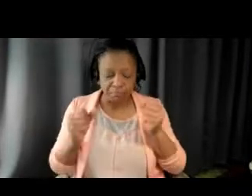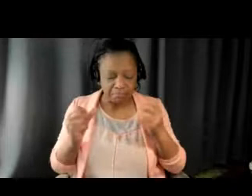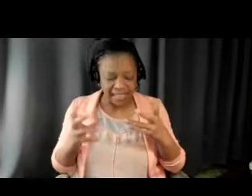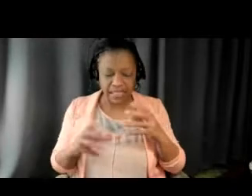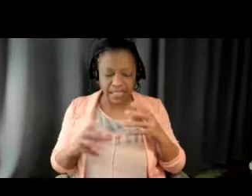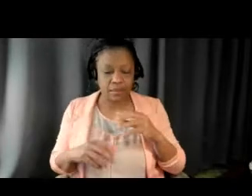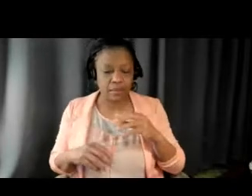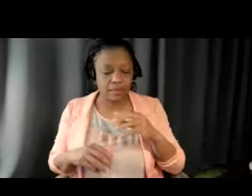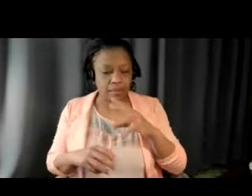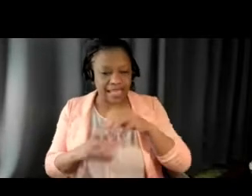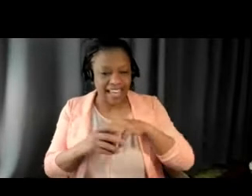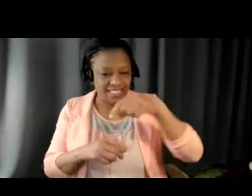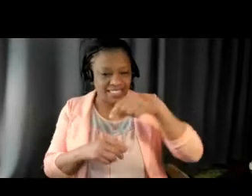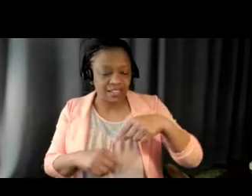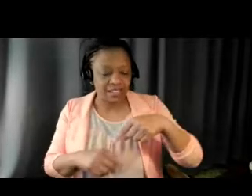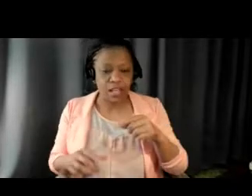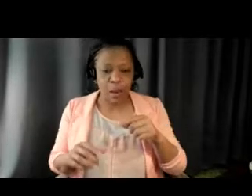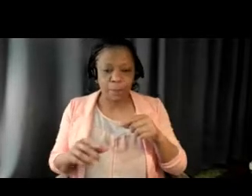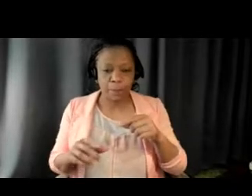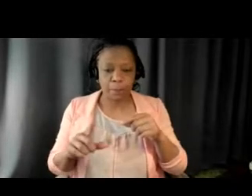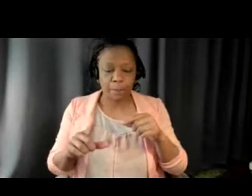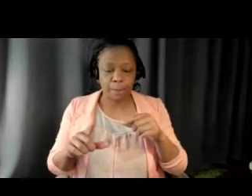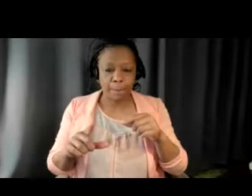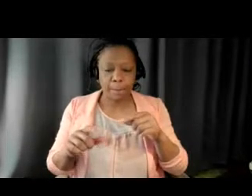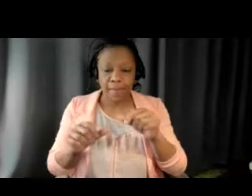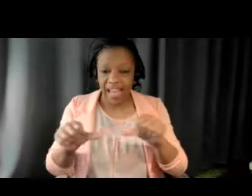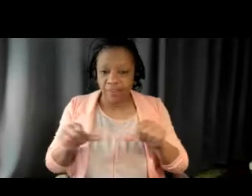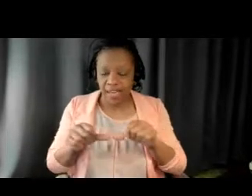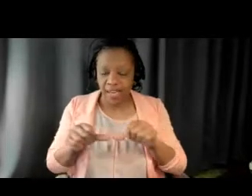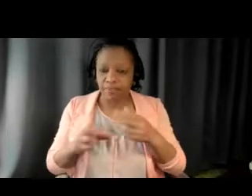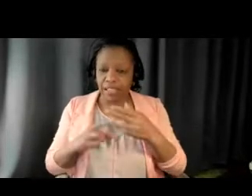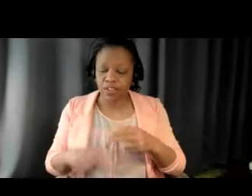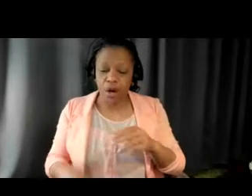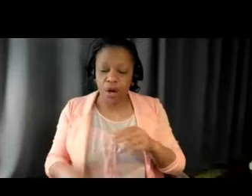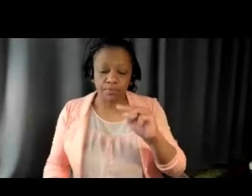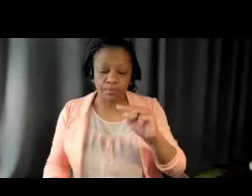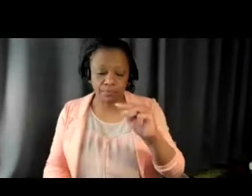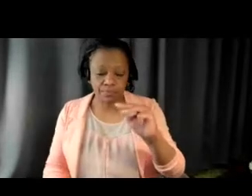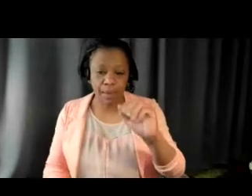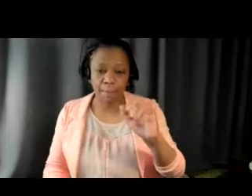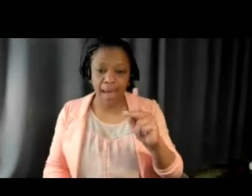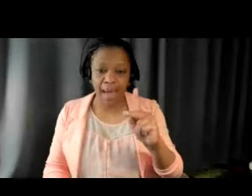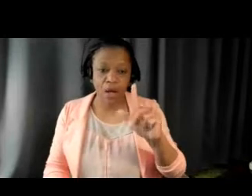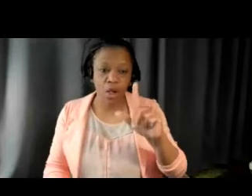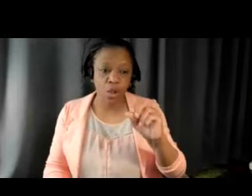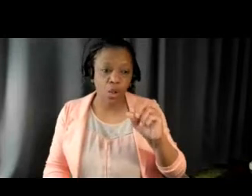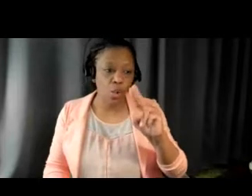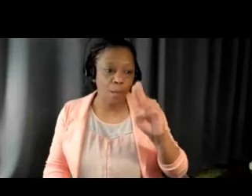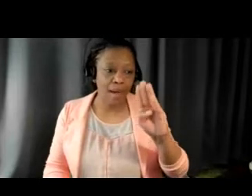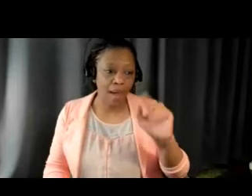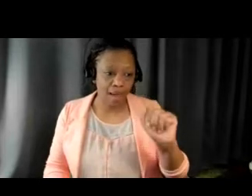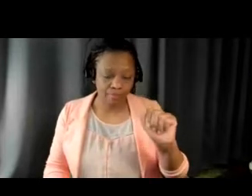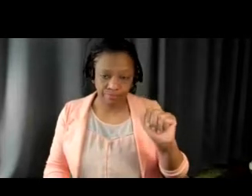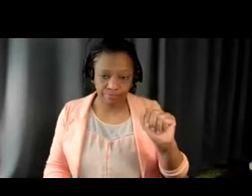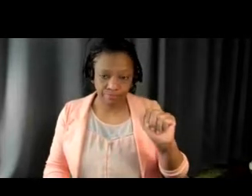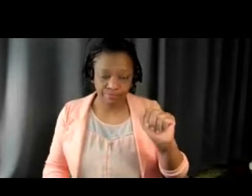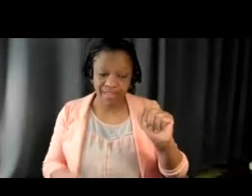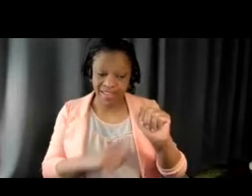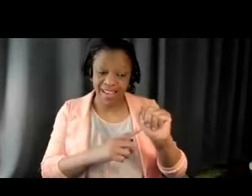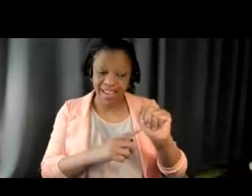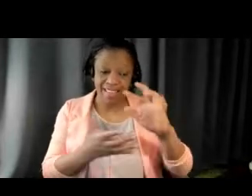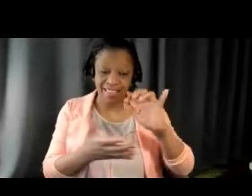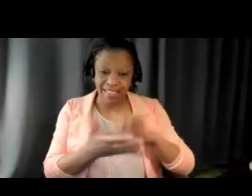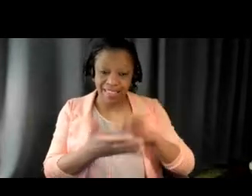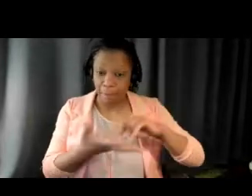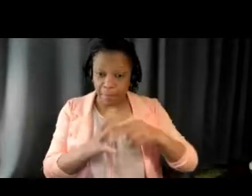store campaign. But this Palestinian dish is called meklubet, or metlubet, depending on the dialect, and it literally means upside